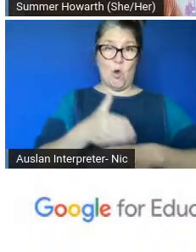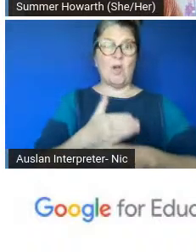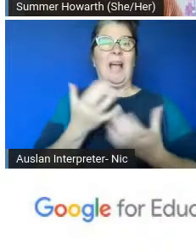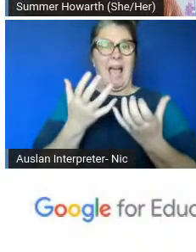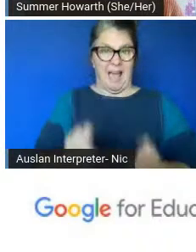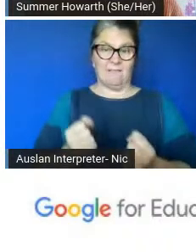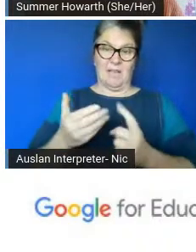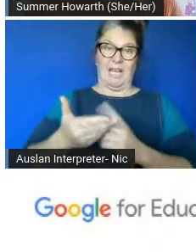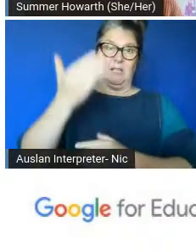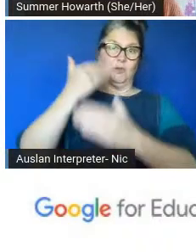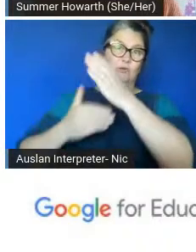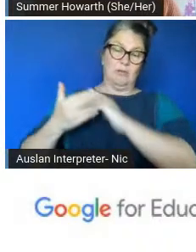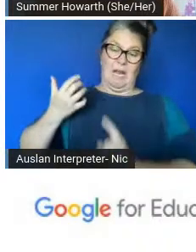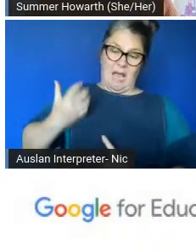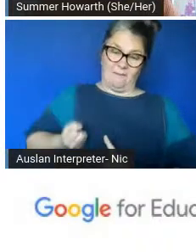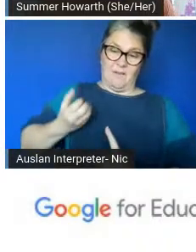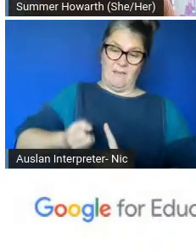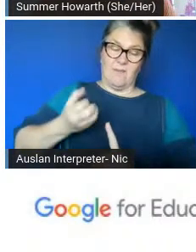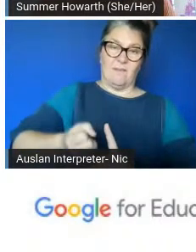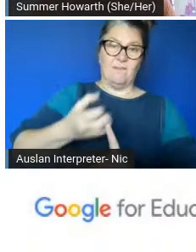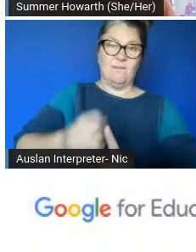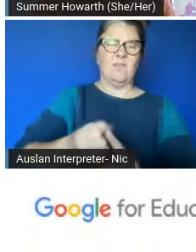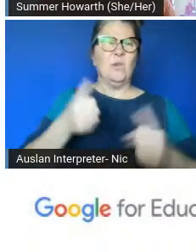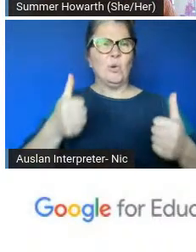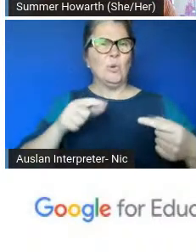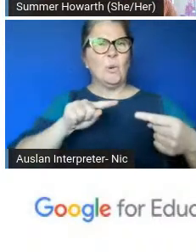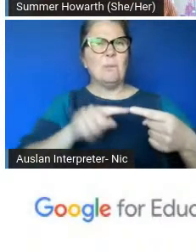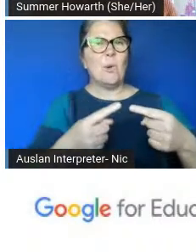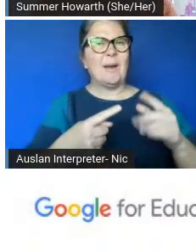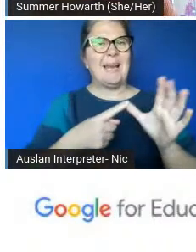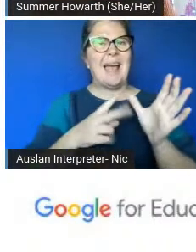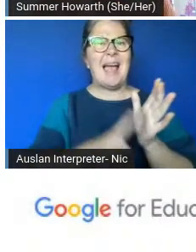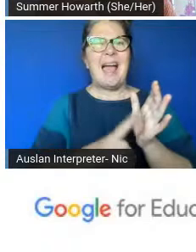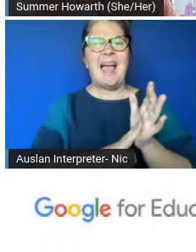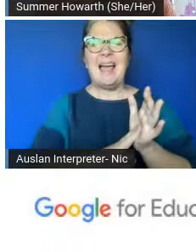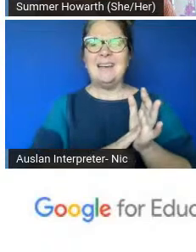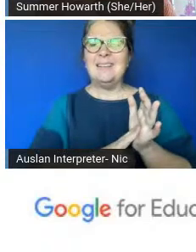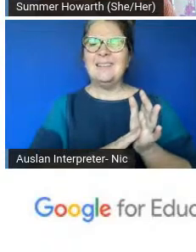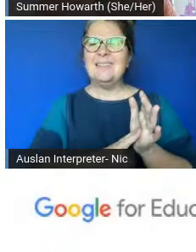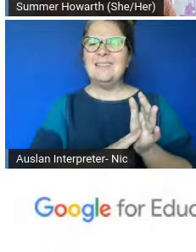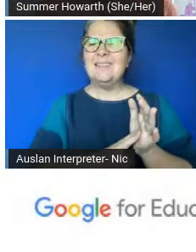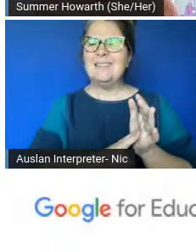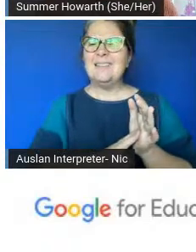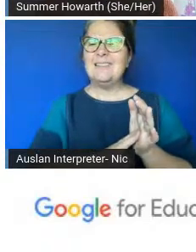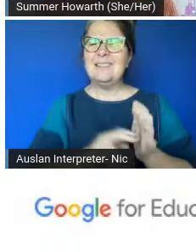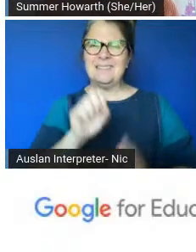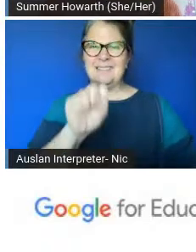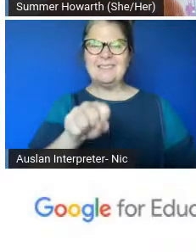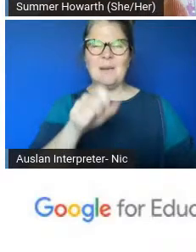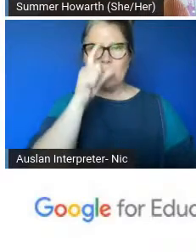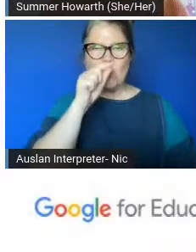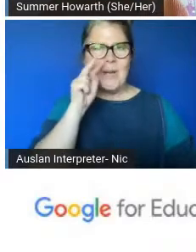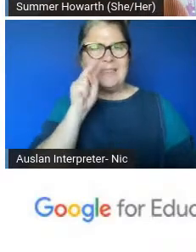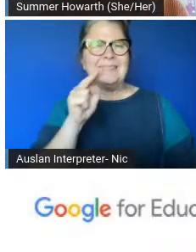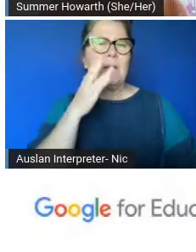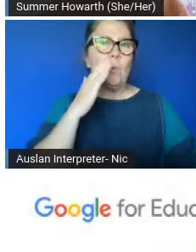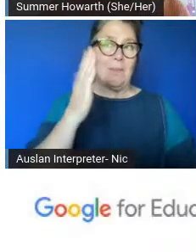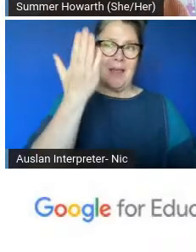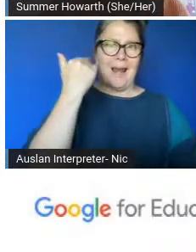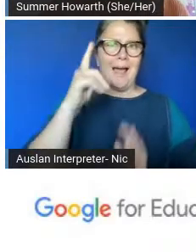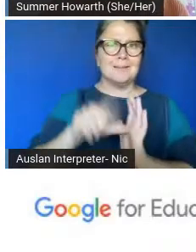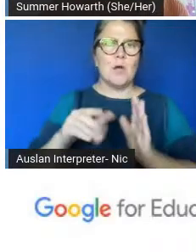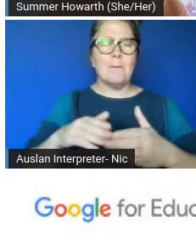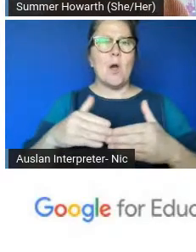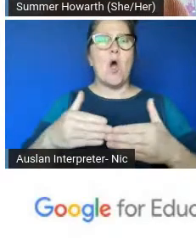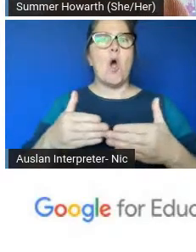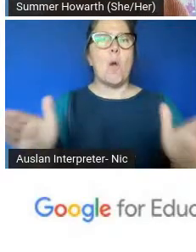Yeah, that's a really good point, Anne, as well. So if you look, you can see when it was, I think it's when it was last opened. I'm not sure it was when it was last edited. So